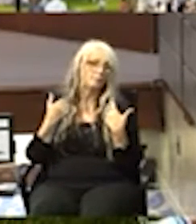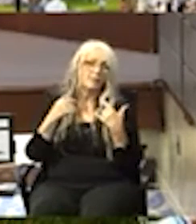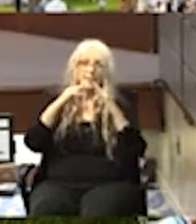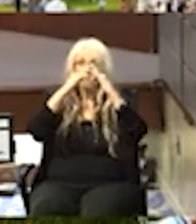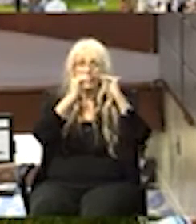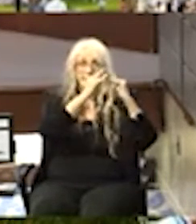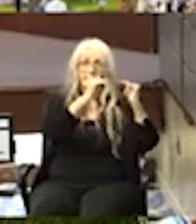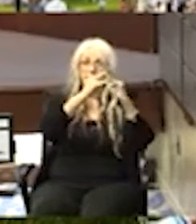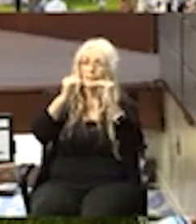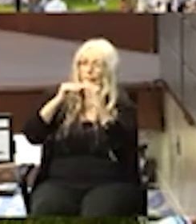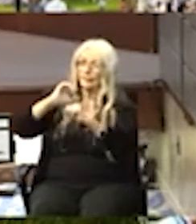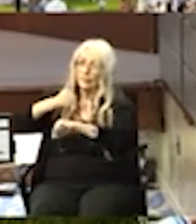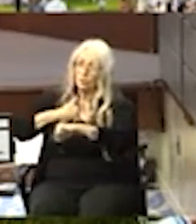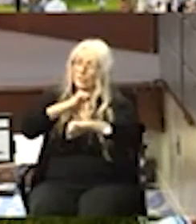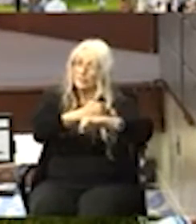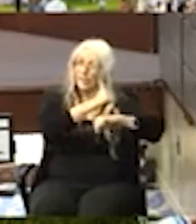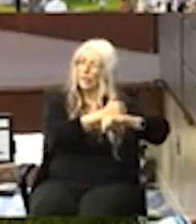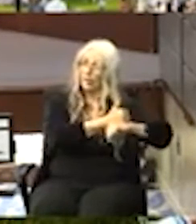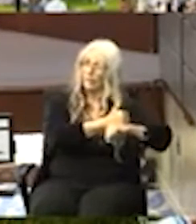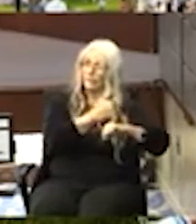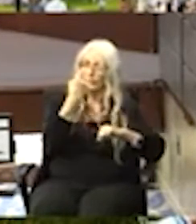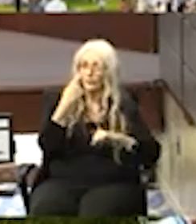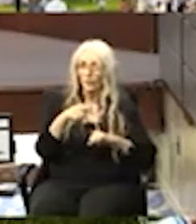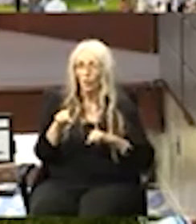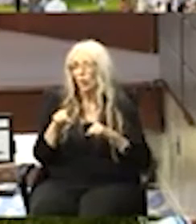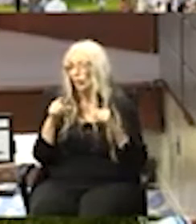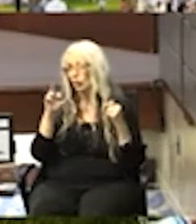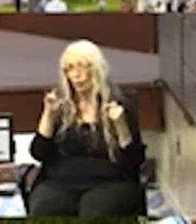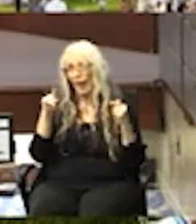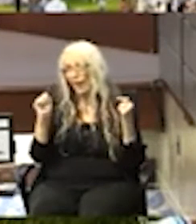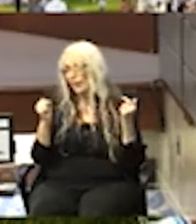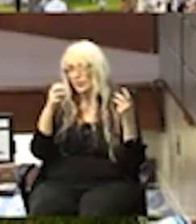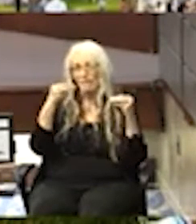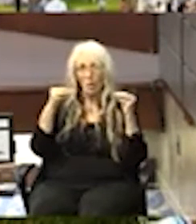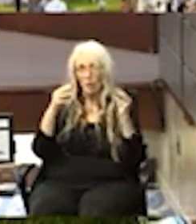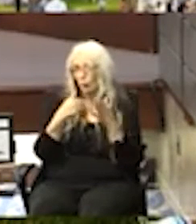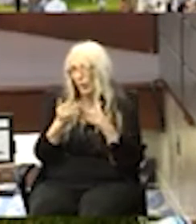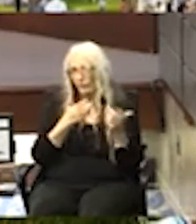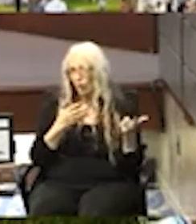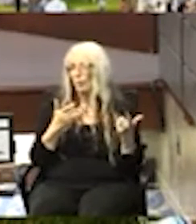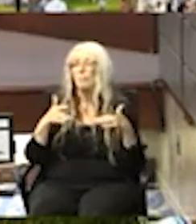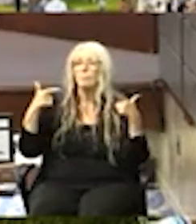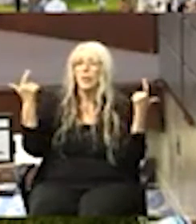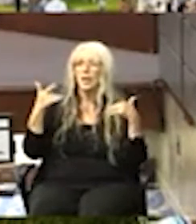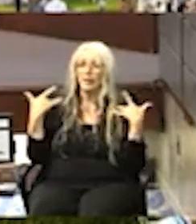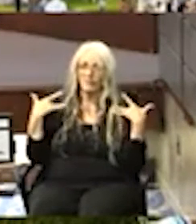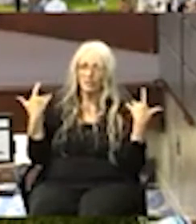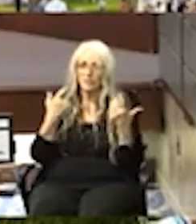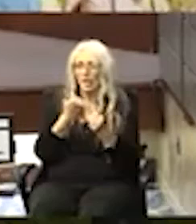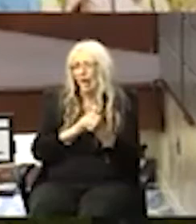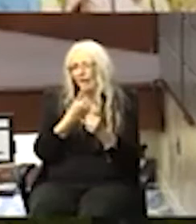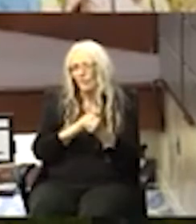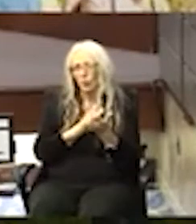throughout. Everything we're doing needs to think about 7 days a week activation, especially the idea of having big events every weekend or small